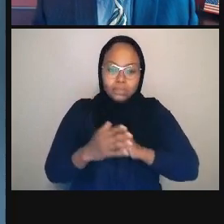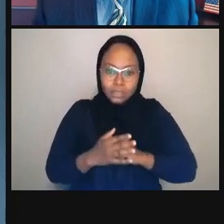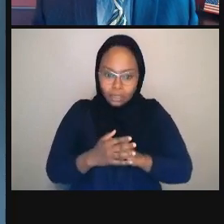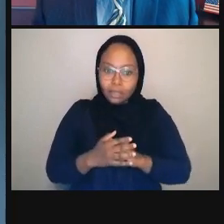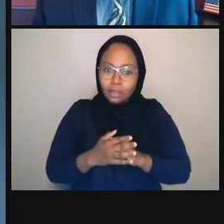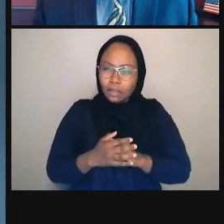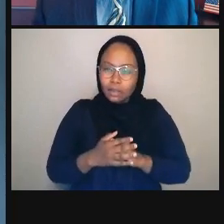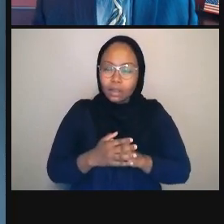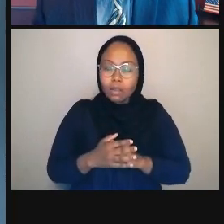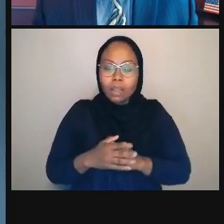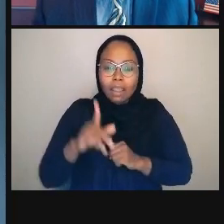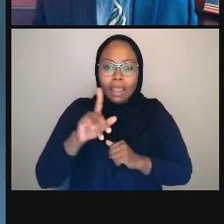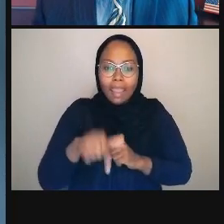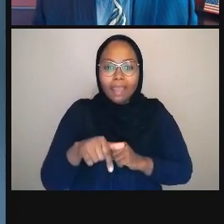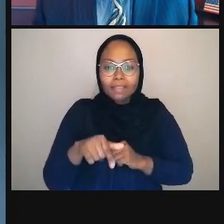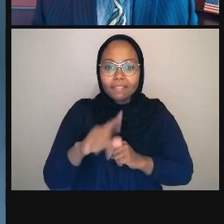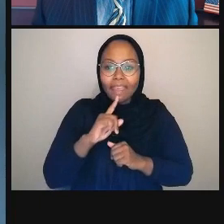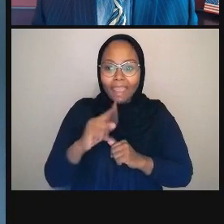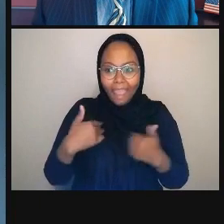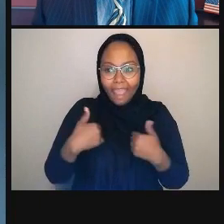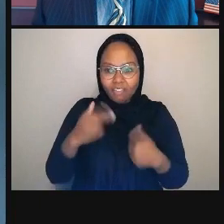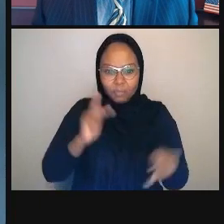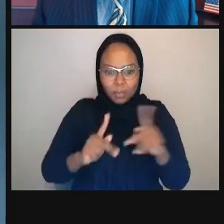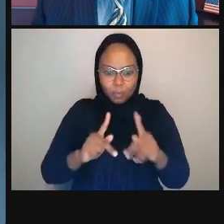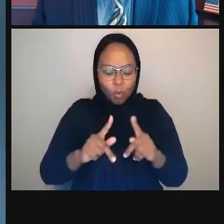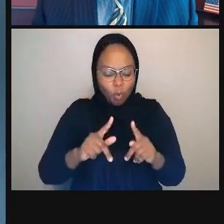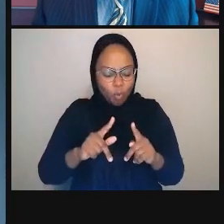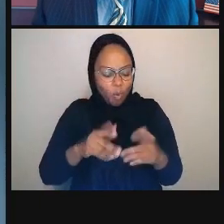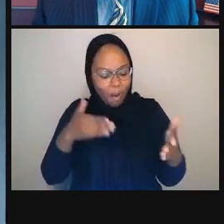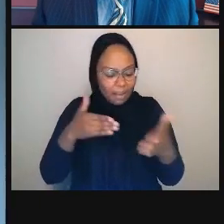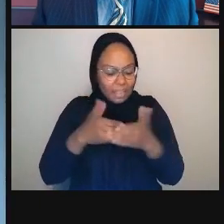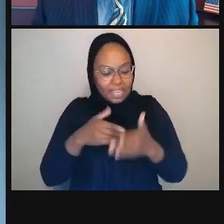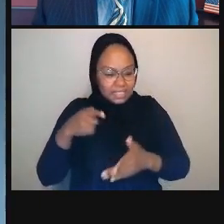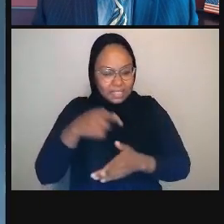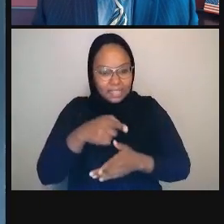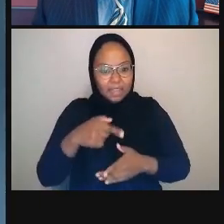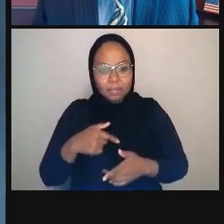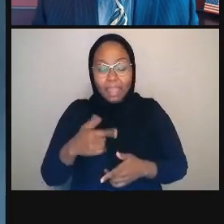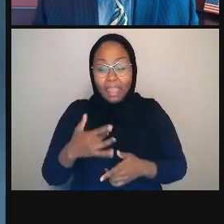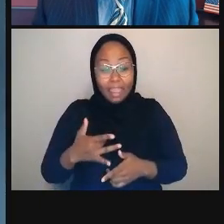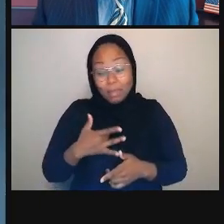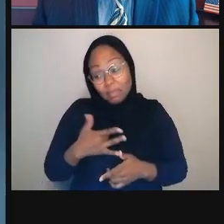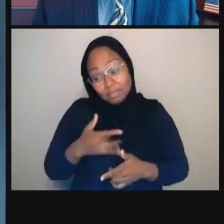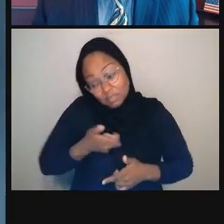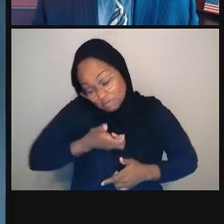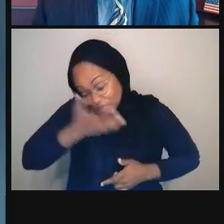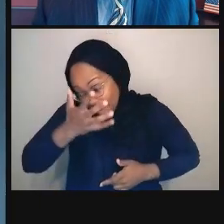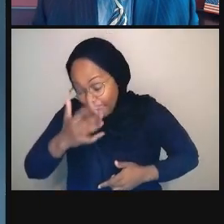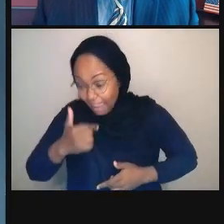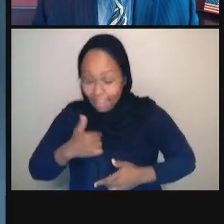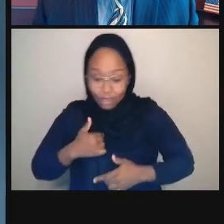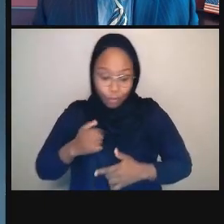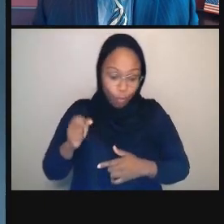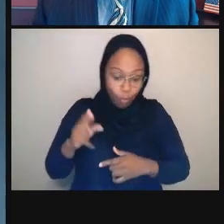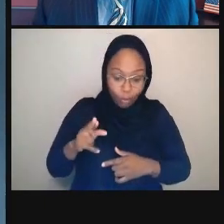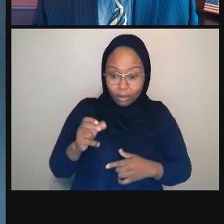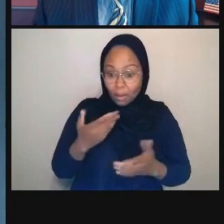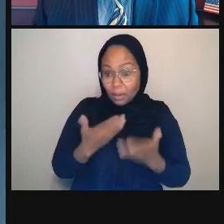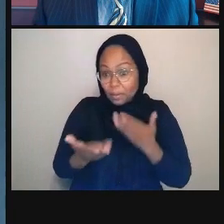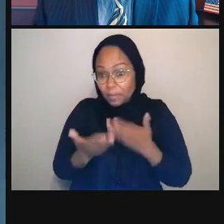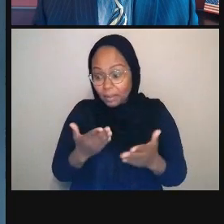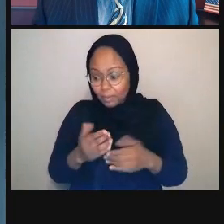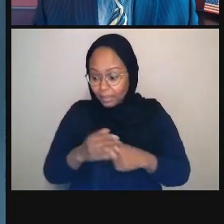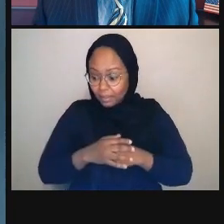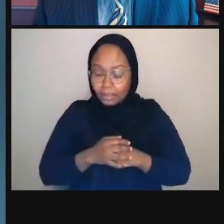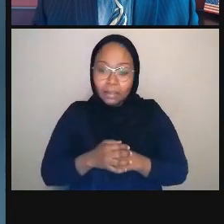you know, those who were against them, either felt they were outright mad in terms of their intellectually